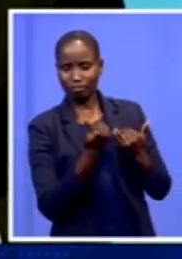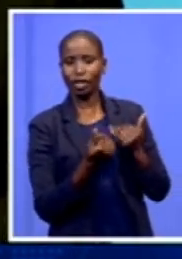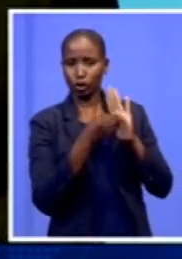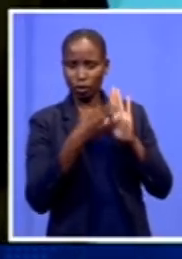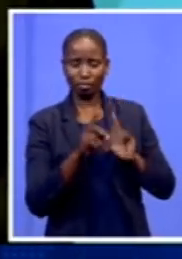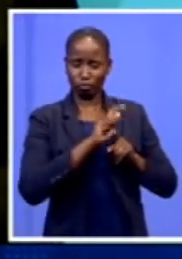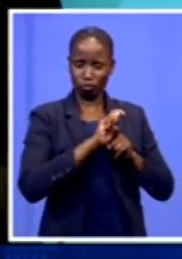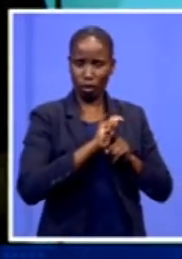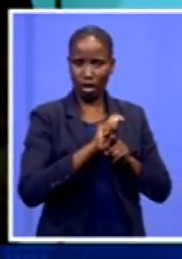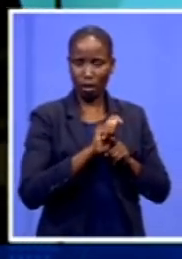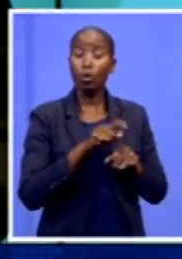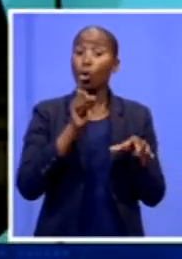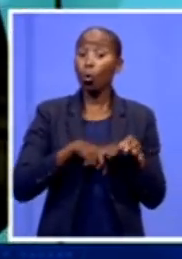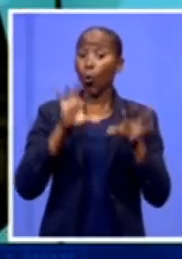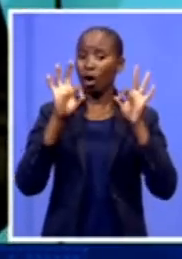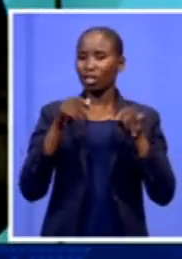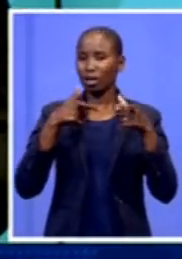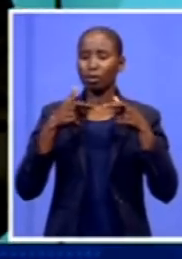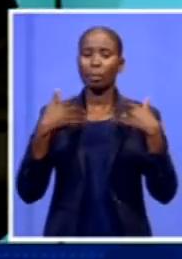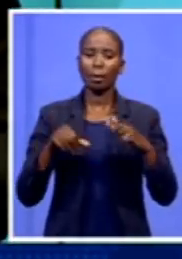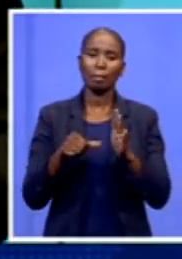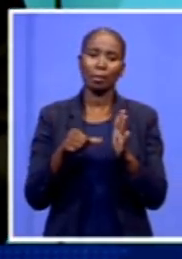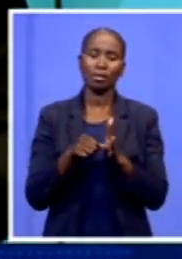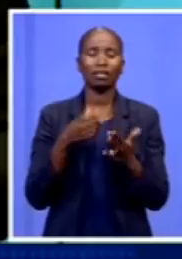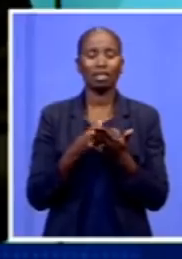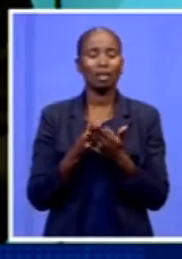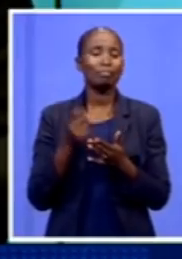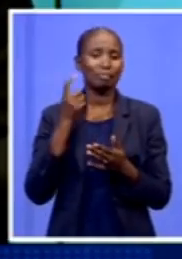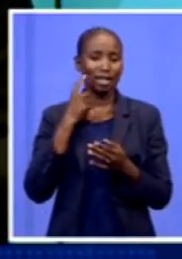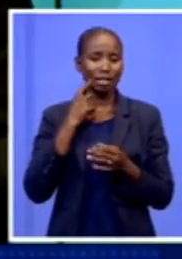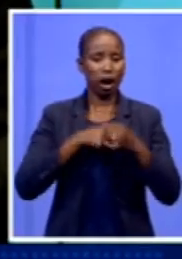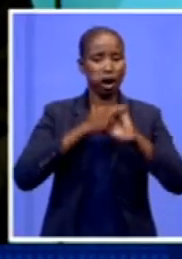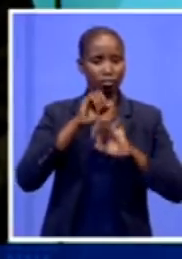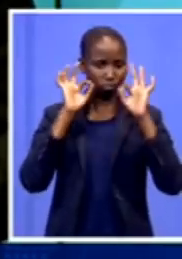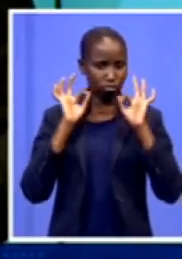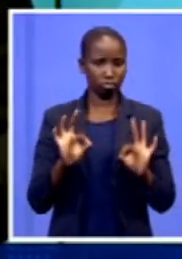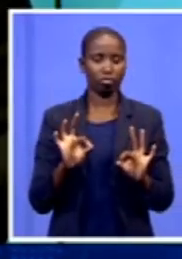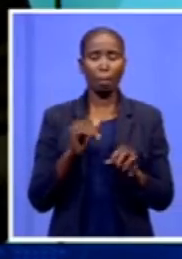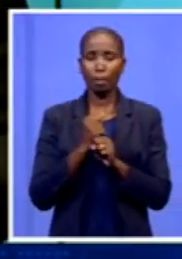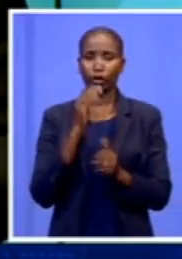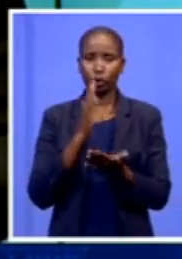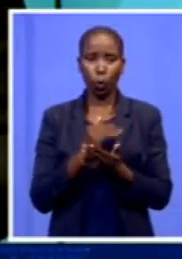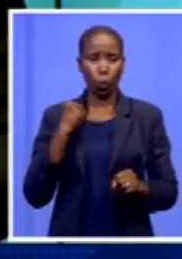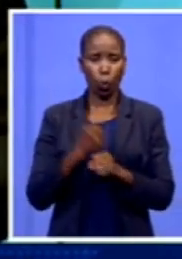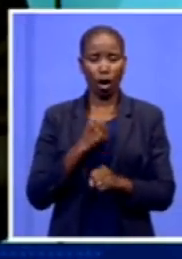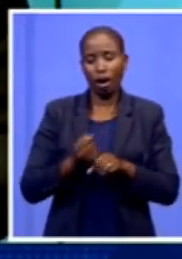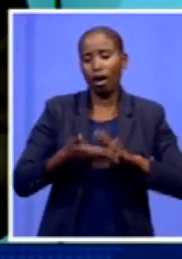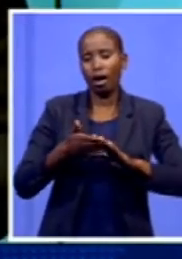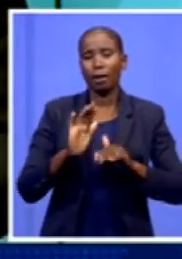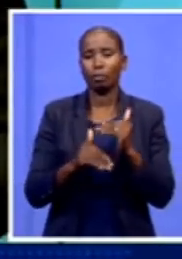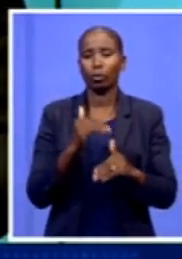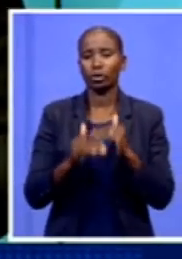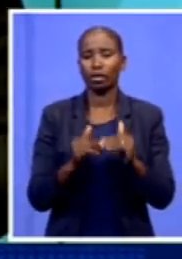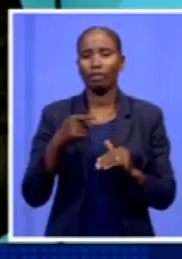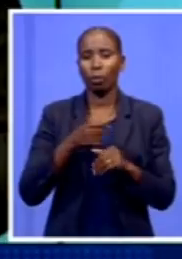to manufacturing success, ensuring that the standard operating procedures for production do in